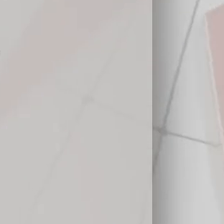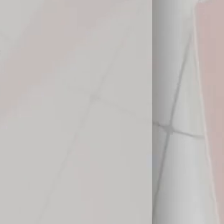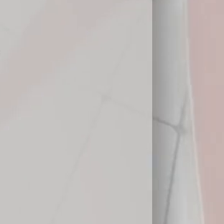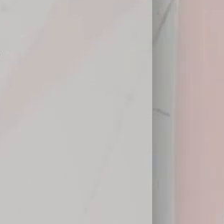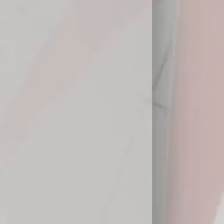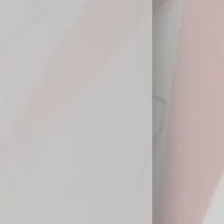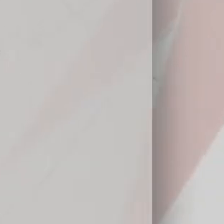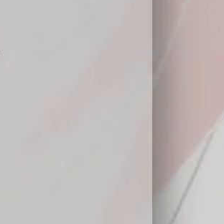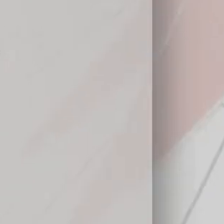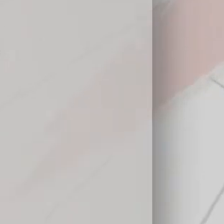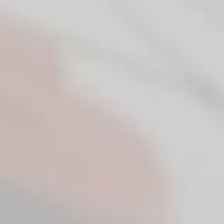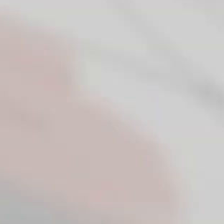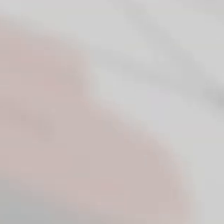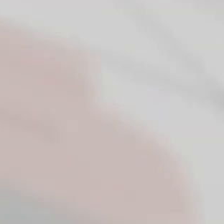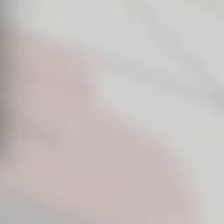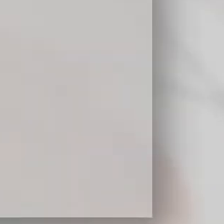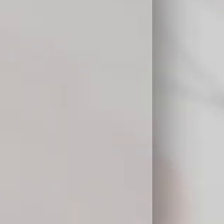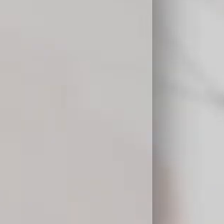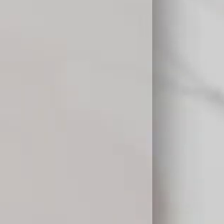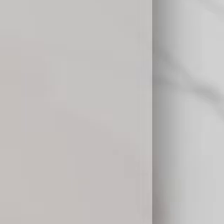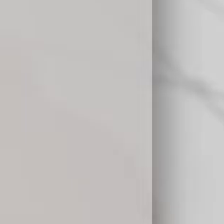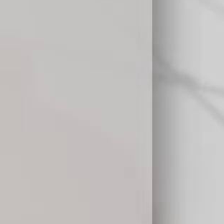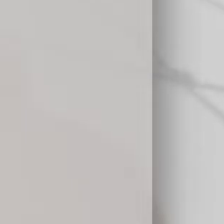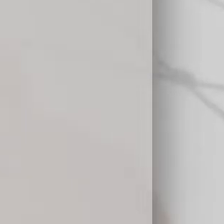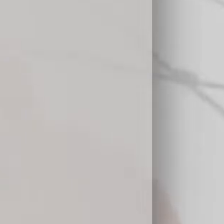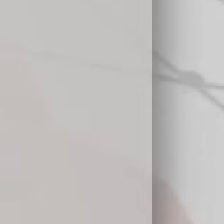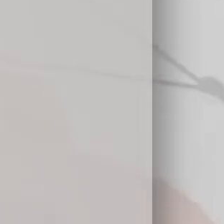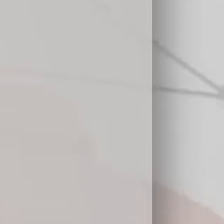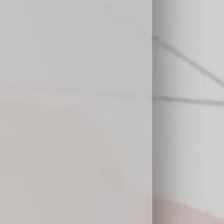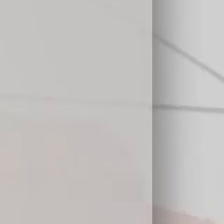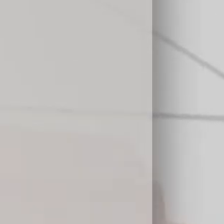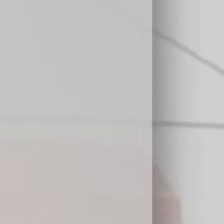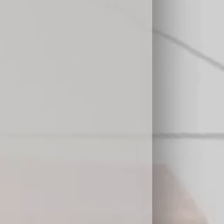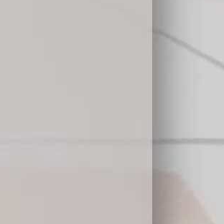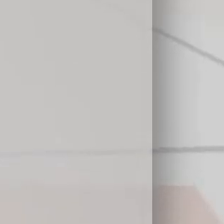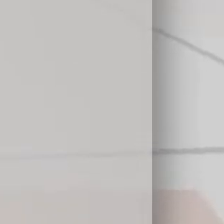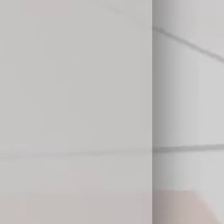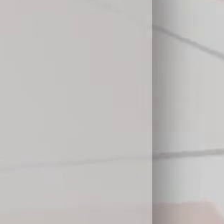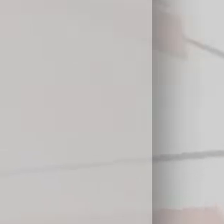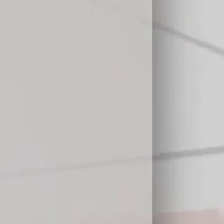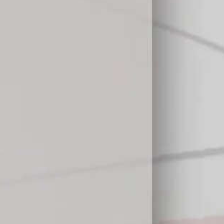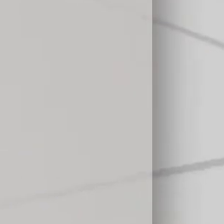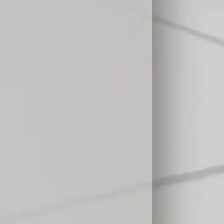terrorism. And this has been the discussion that has really rocked the better part of